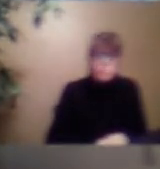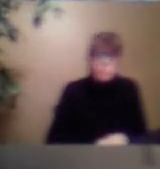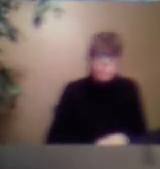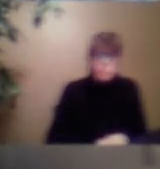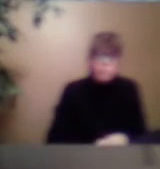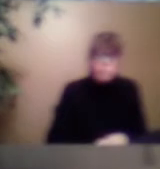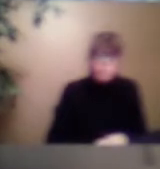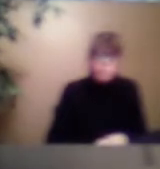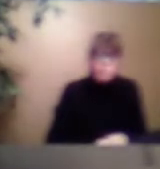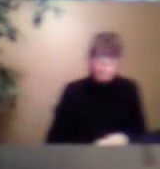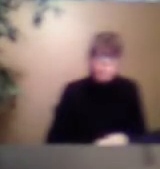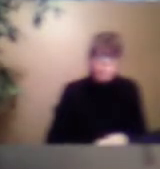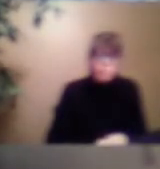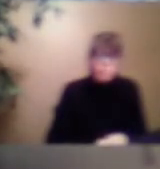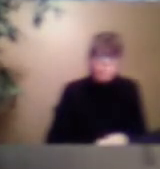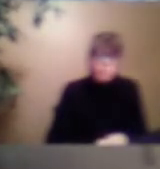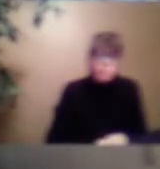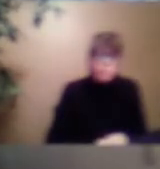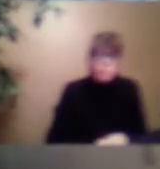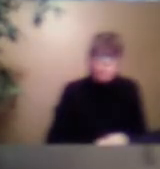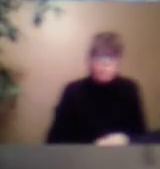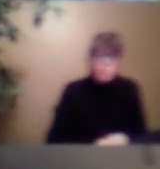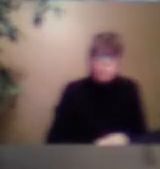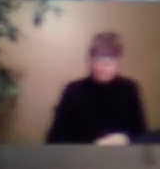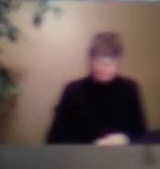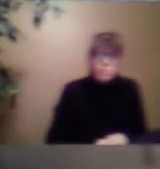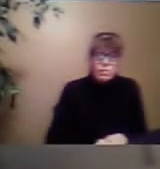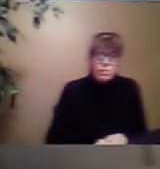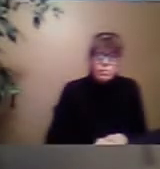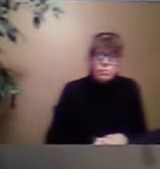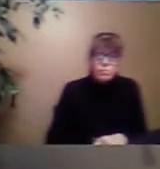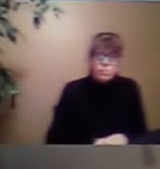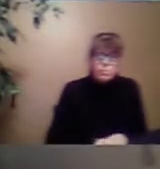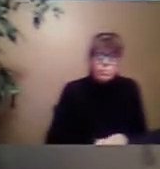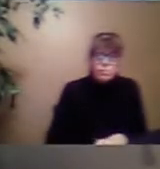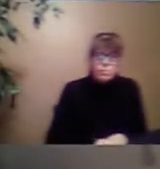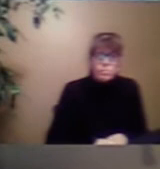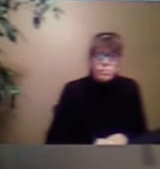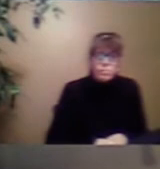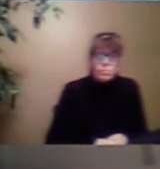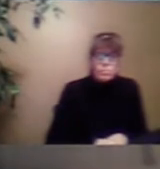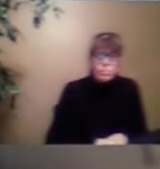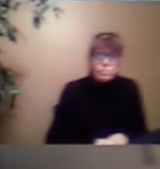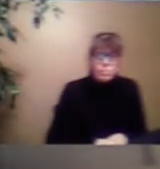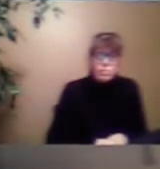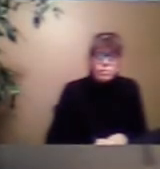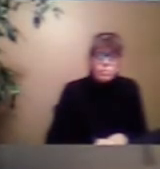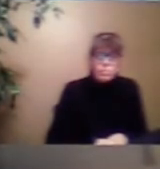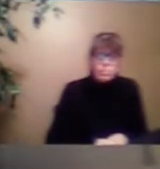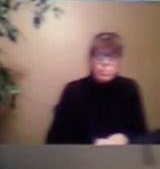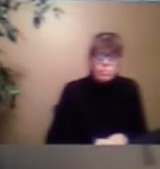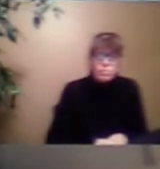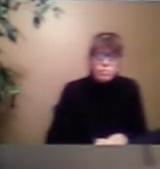to collect some data before you can, you know, readjust or, you know, relook at that usage fee. That's just, it's going to take some time,